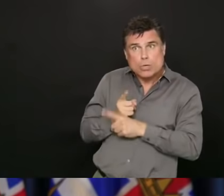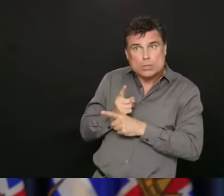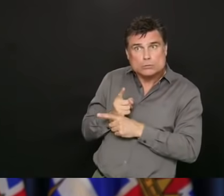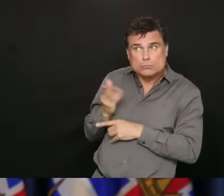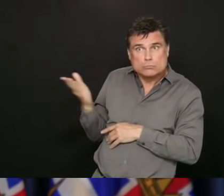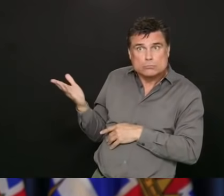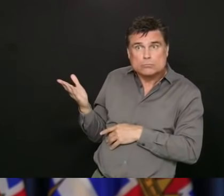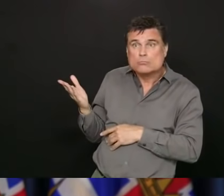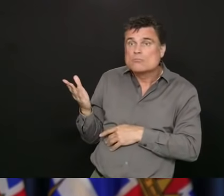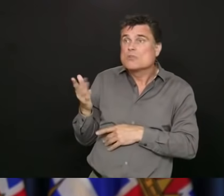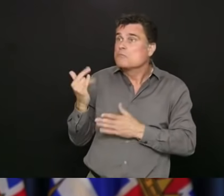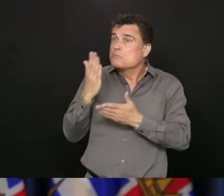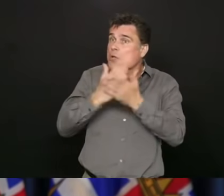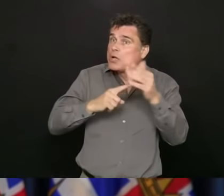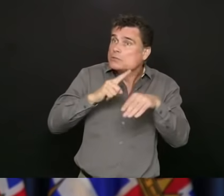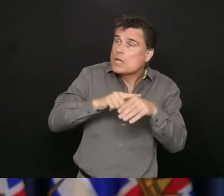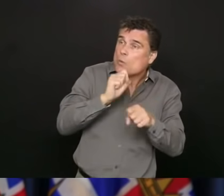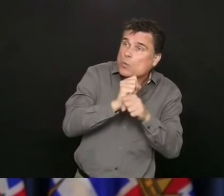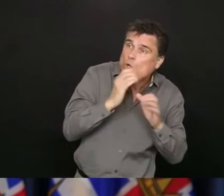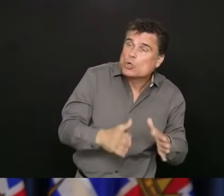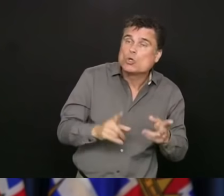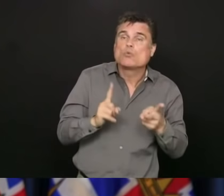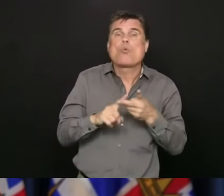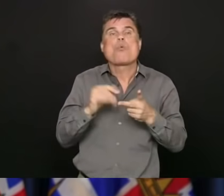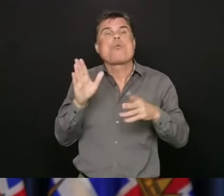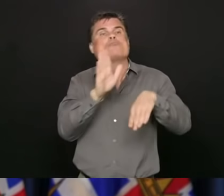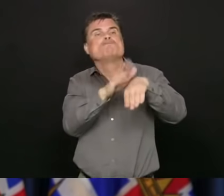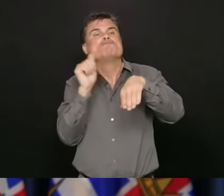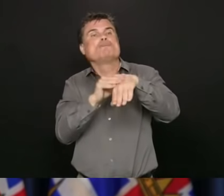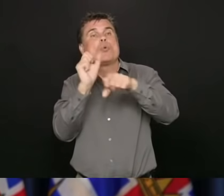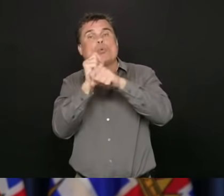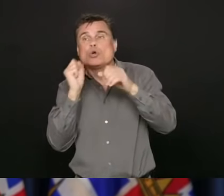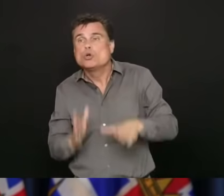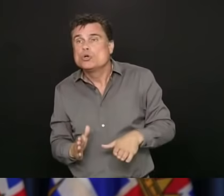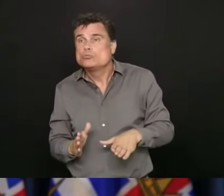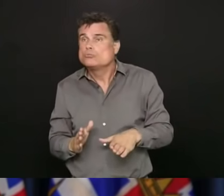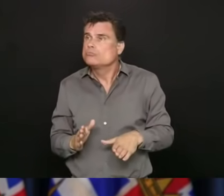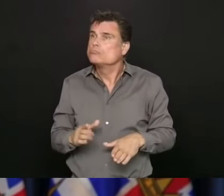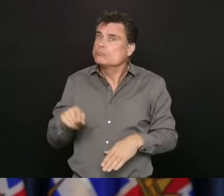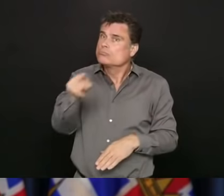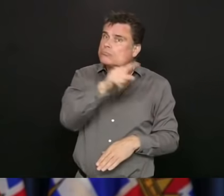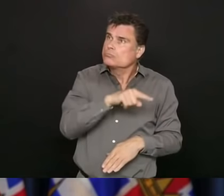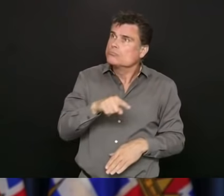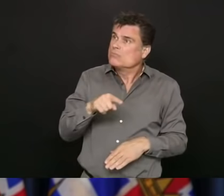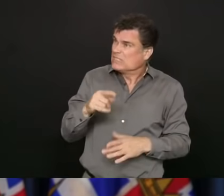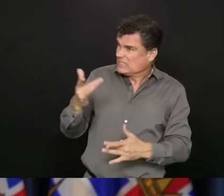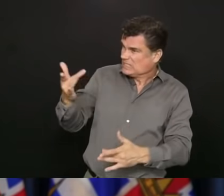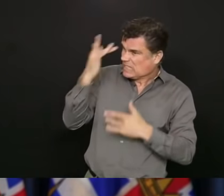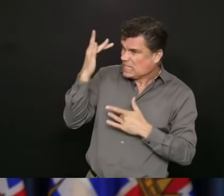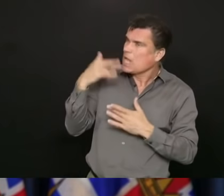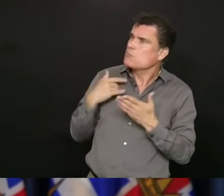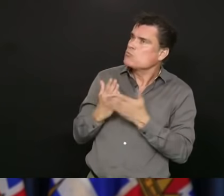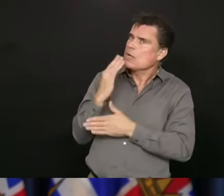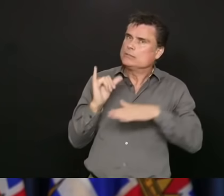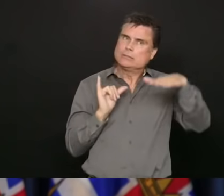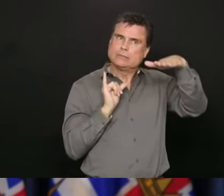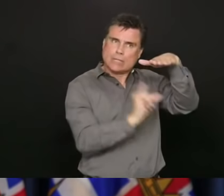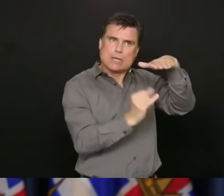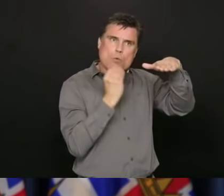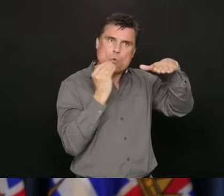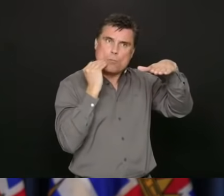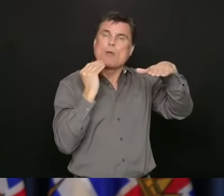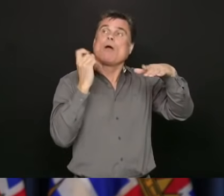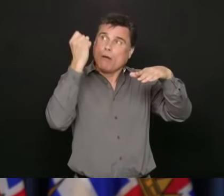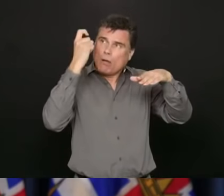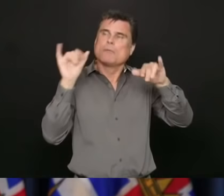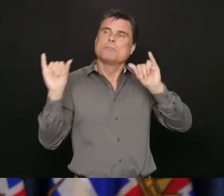you just going to rely on the better hearts of people to do the right thing? Well, it's more than that, of course. Better hearts are always a good starting point, and I